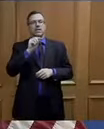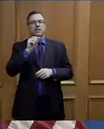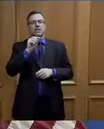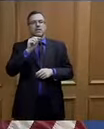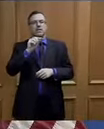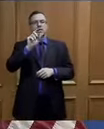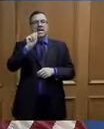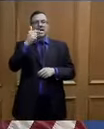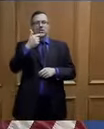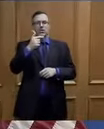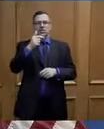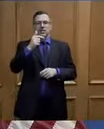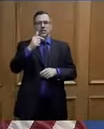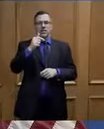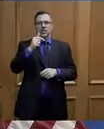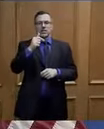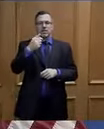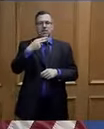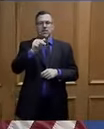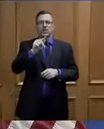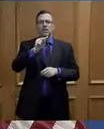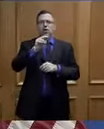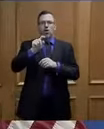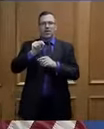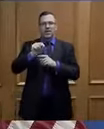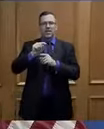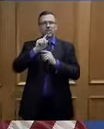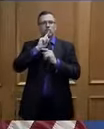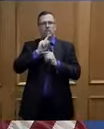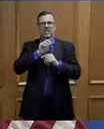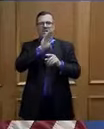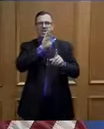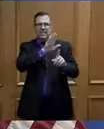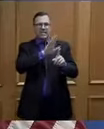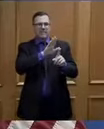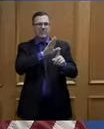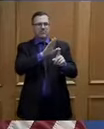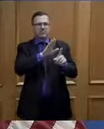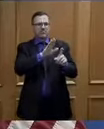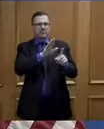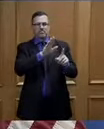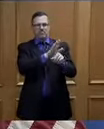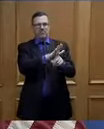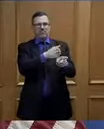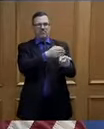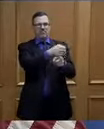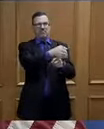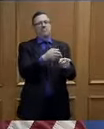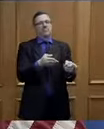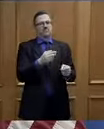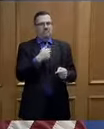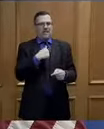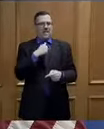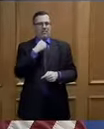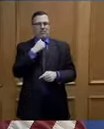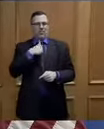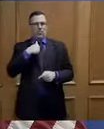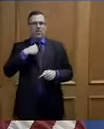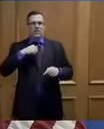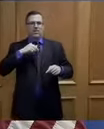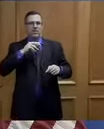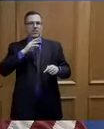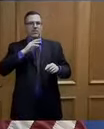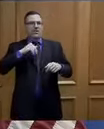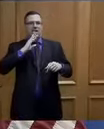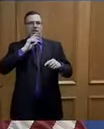he and I have not talked about what his plan is for that. Been kind of focused on this, on the